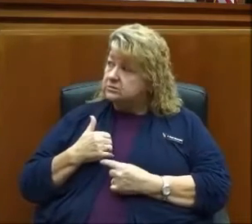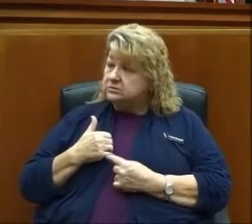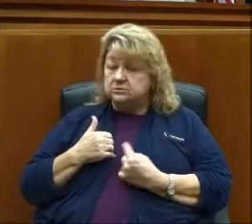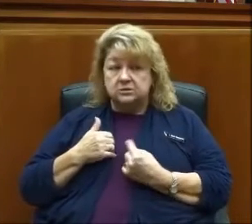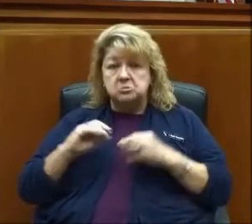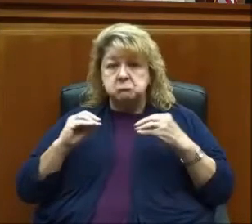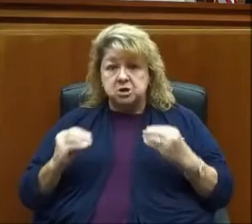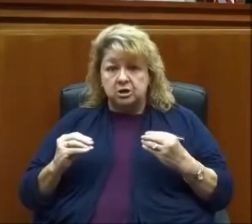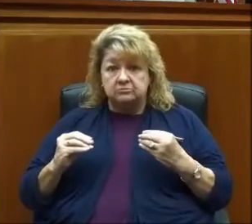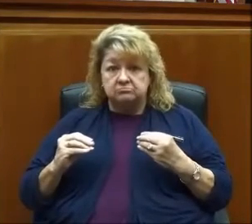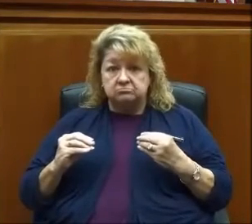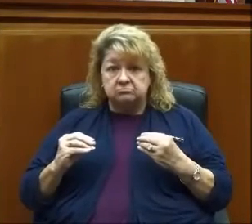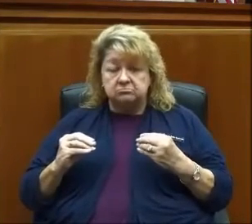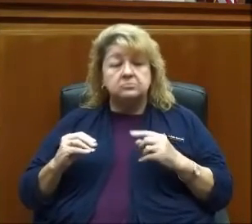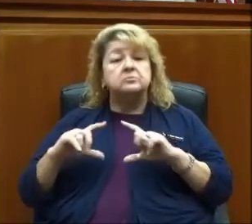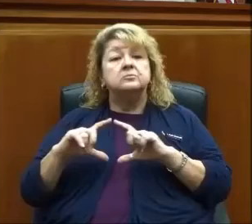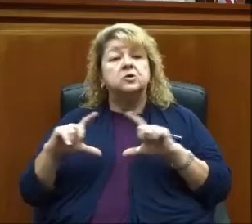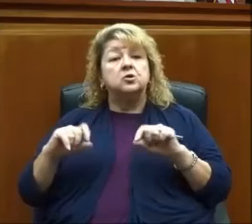Seeing none, no recusals.